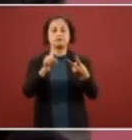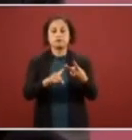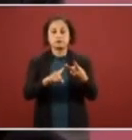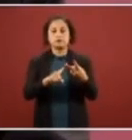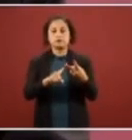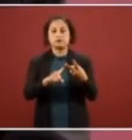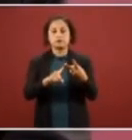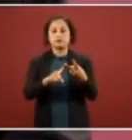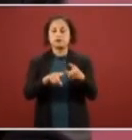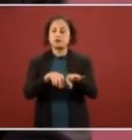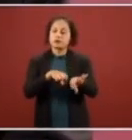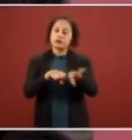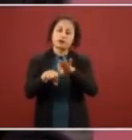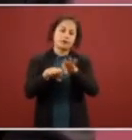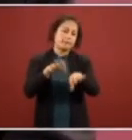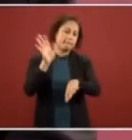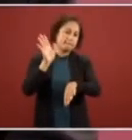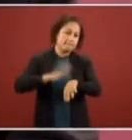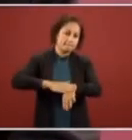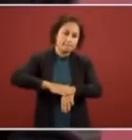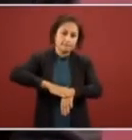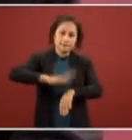Trabajar más. To work more.